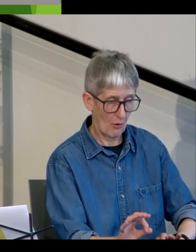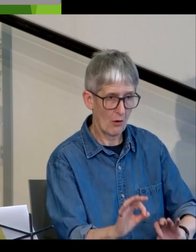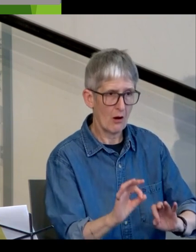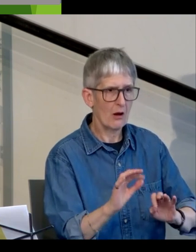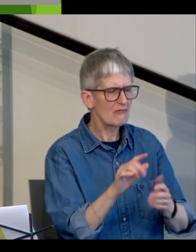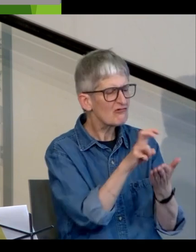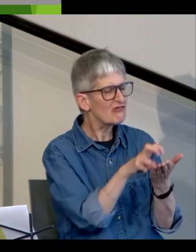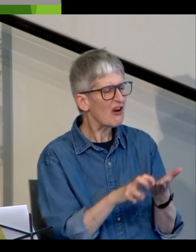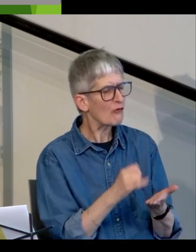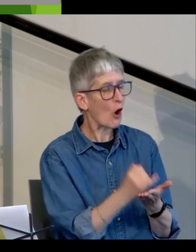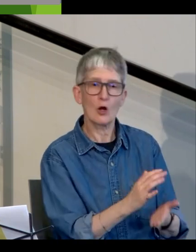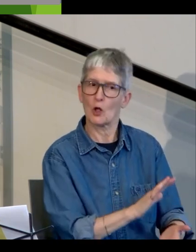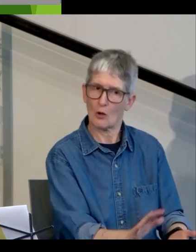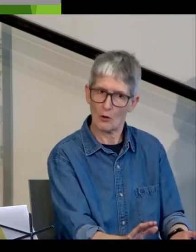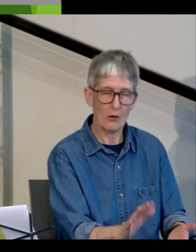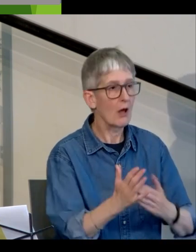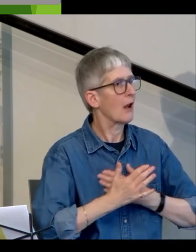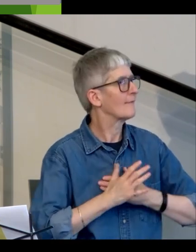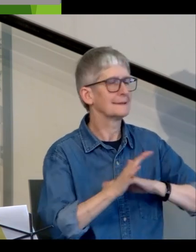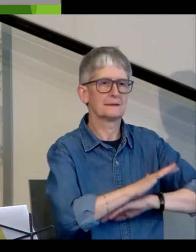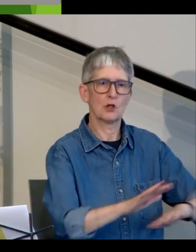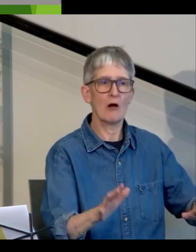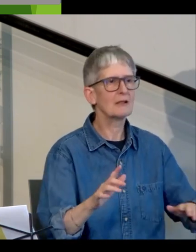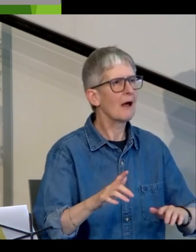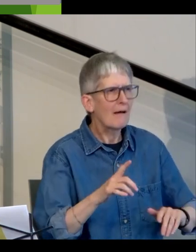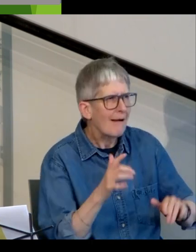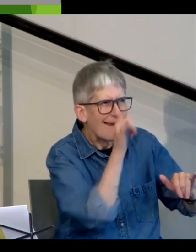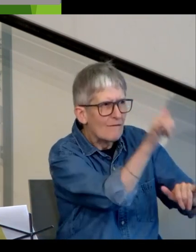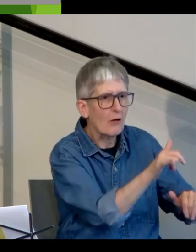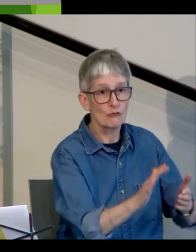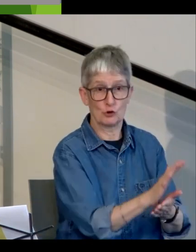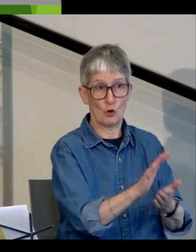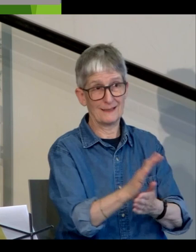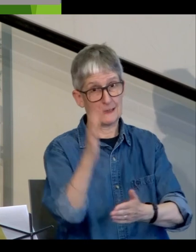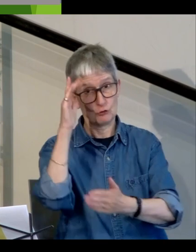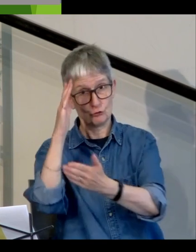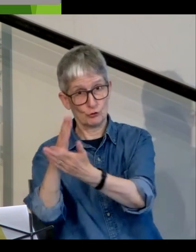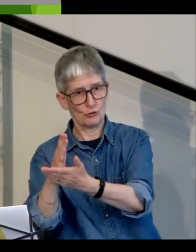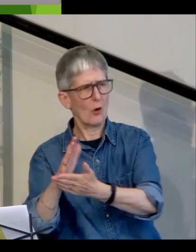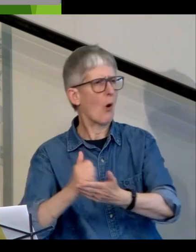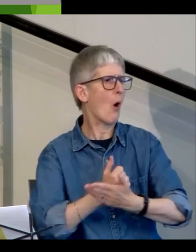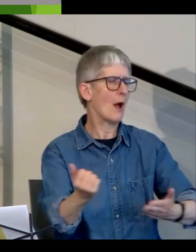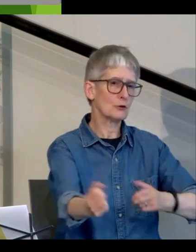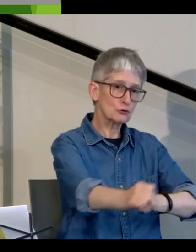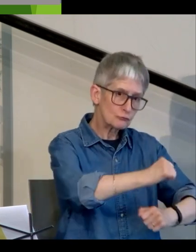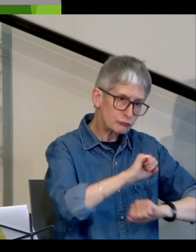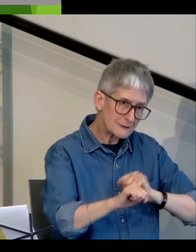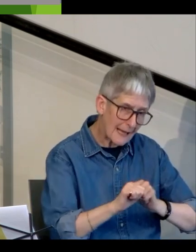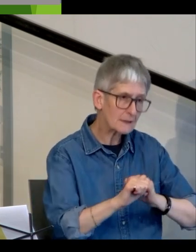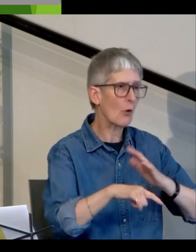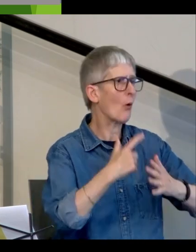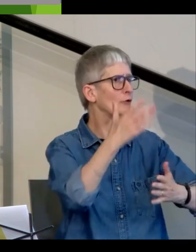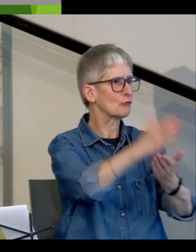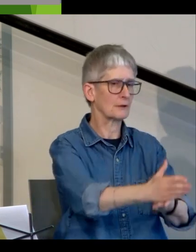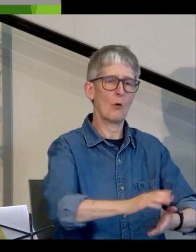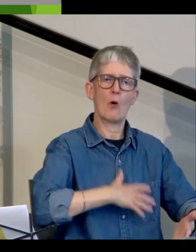no record of wrongs. Love does not delight in evil, but rejoices with the truth. It always protects, always trusts,